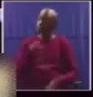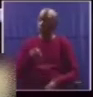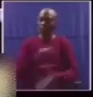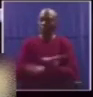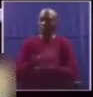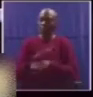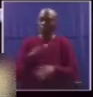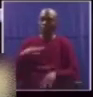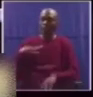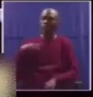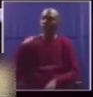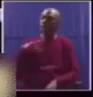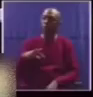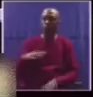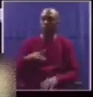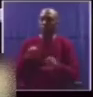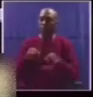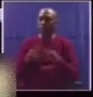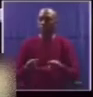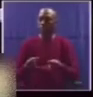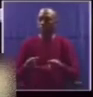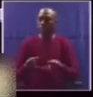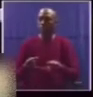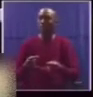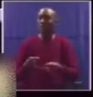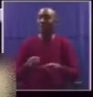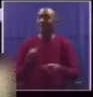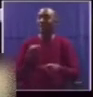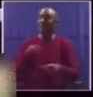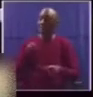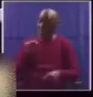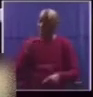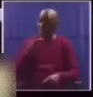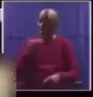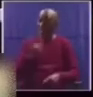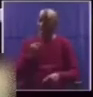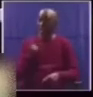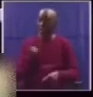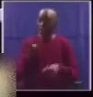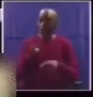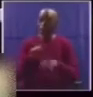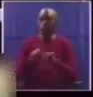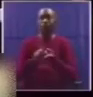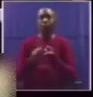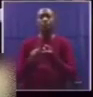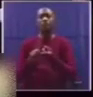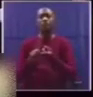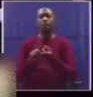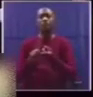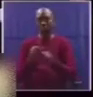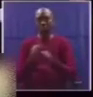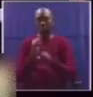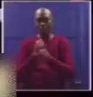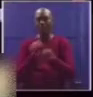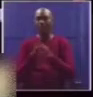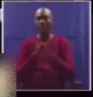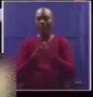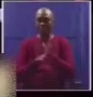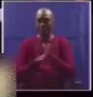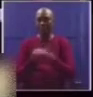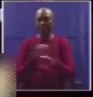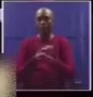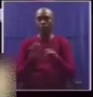affordable, and on its own will cause the bill to fail to meet in